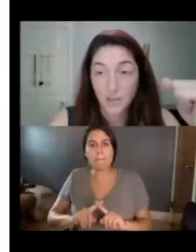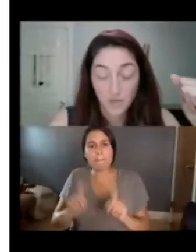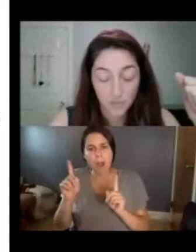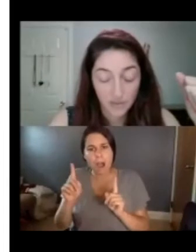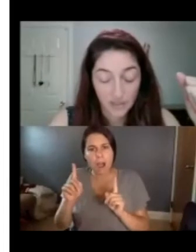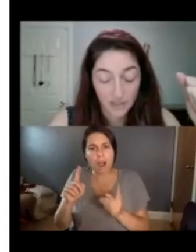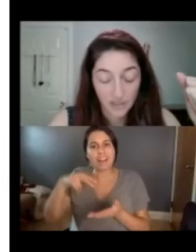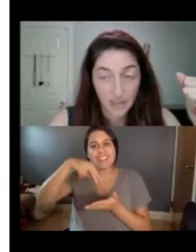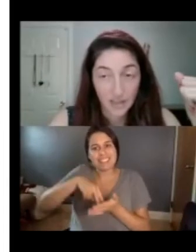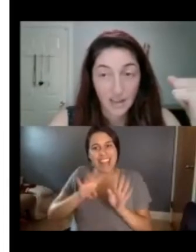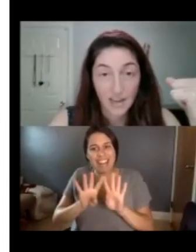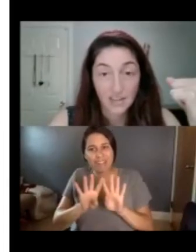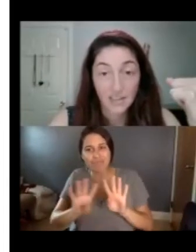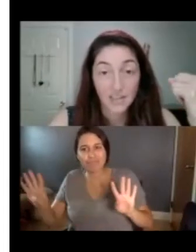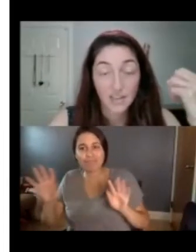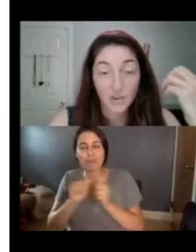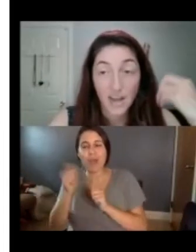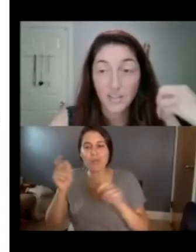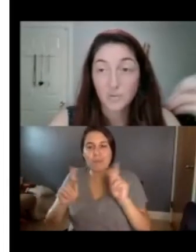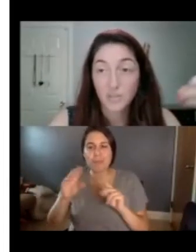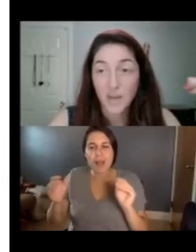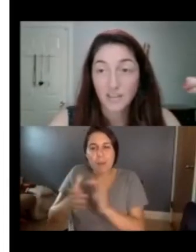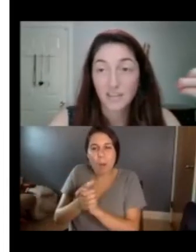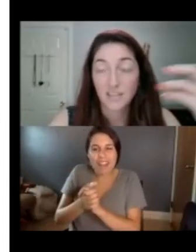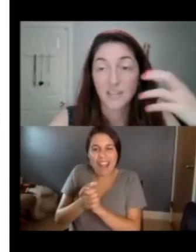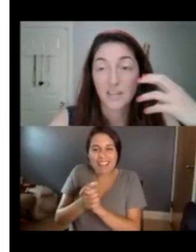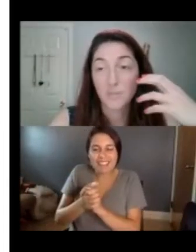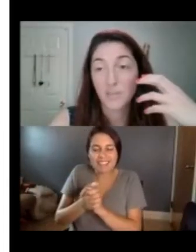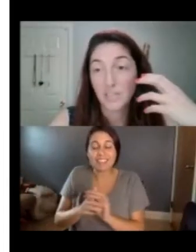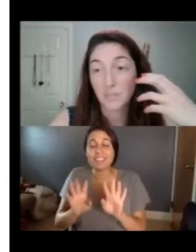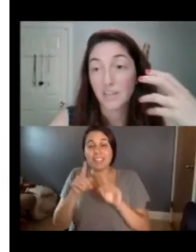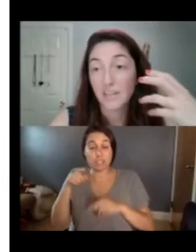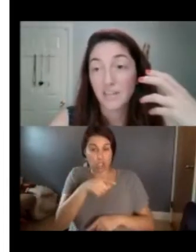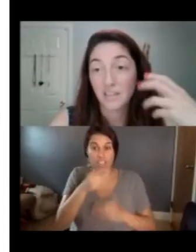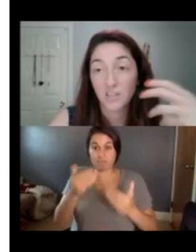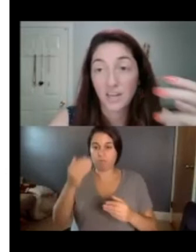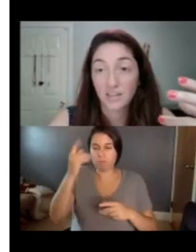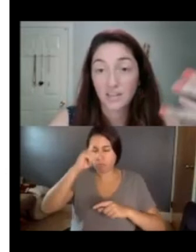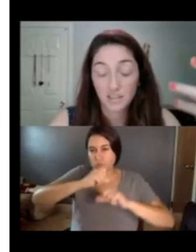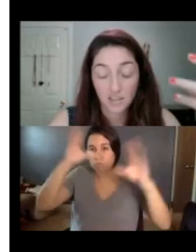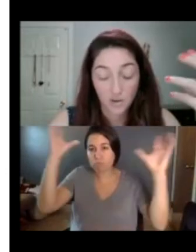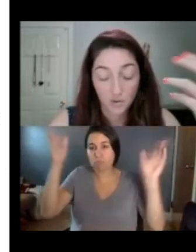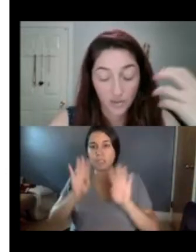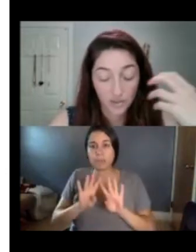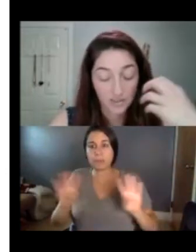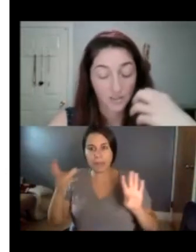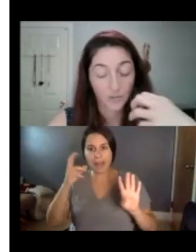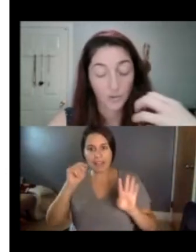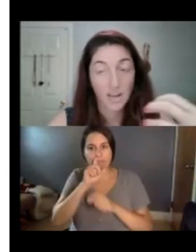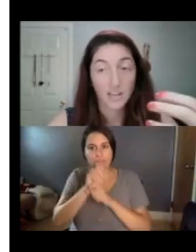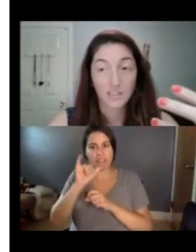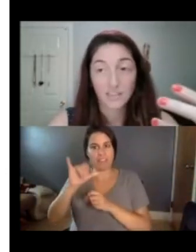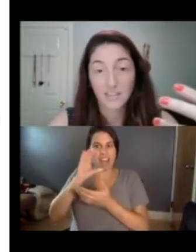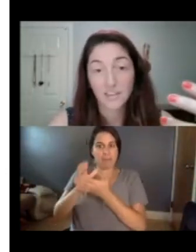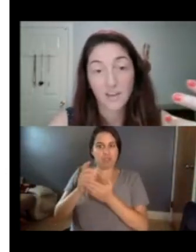hands with other people. And as she was imagining this, the imagery spontaneously changed. So she said the